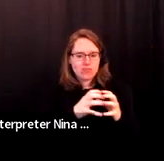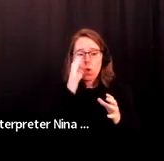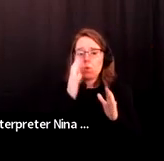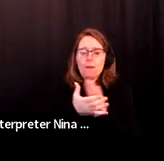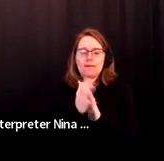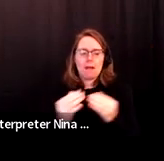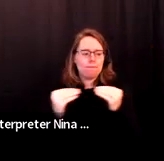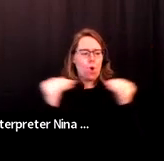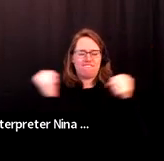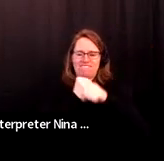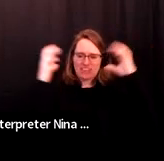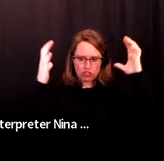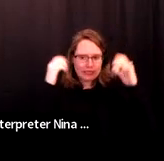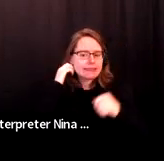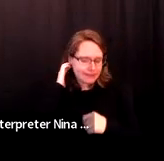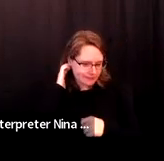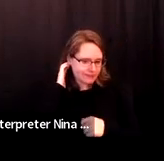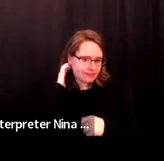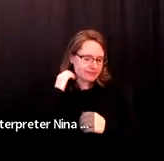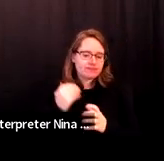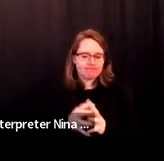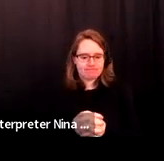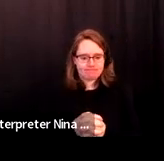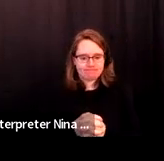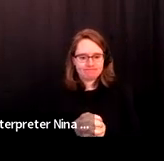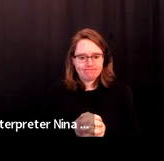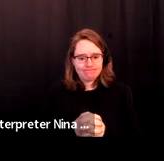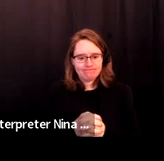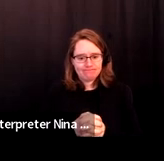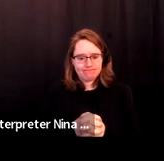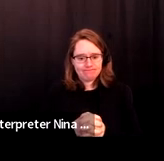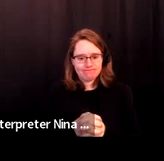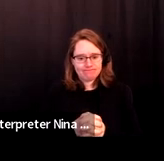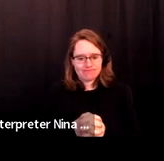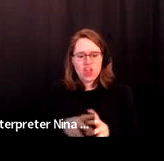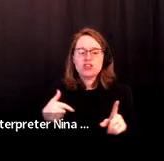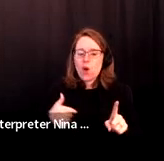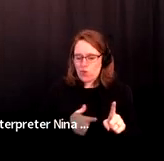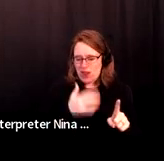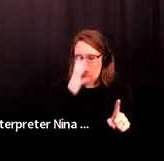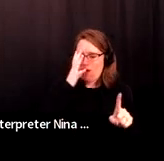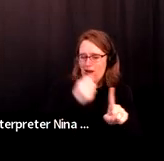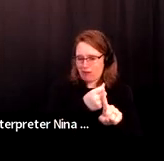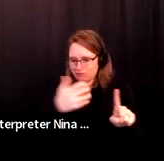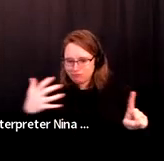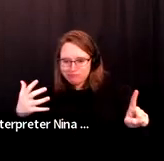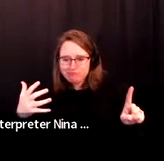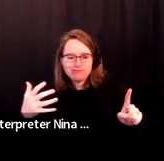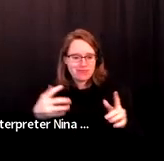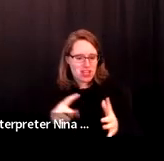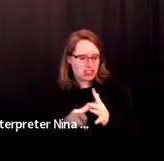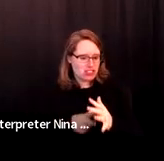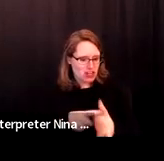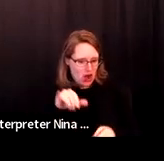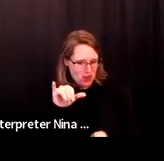vision. So so we'll build off of today's work, move into next week, and also